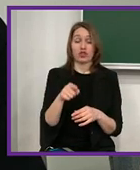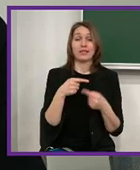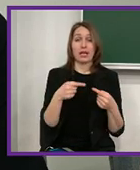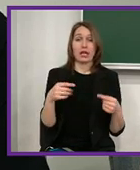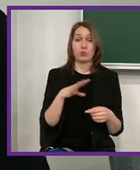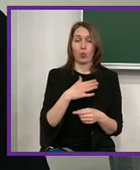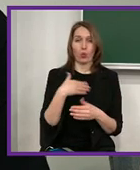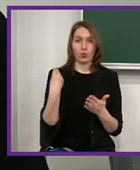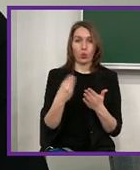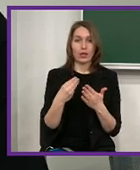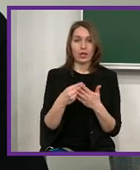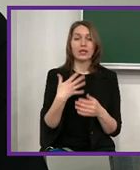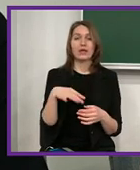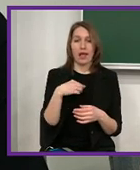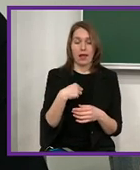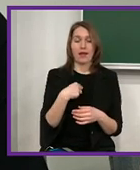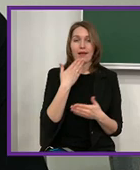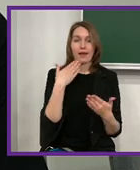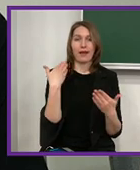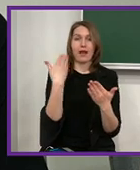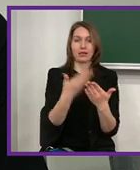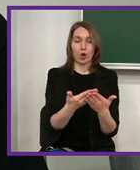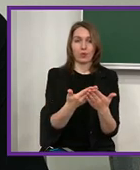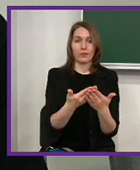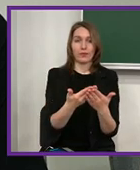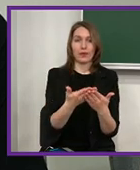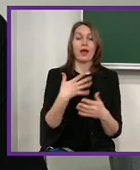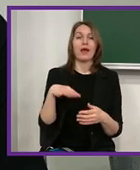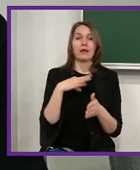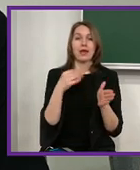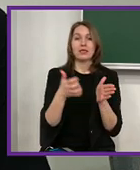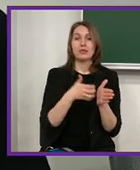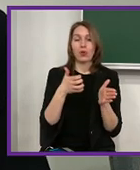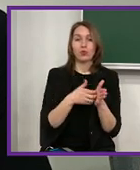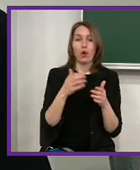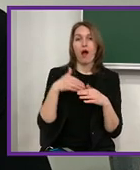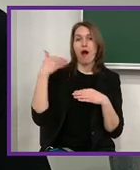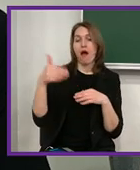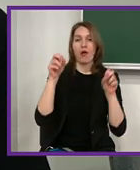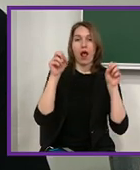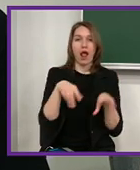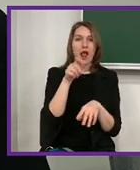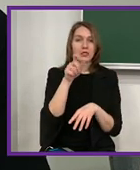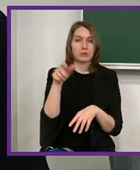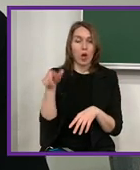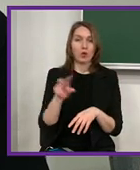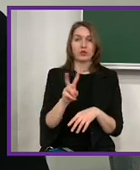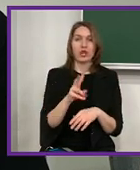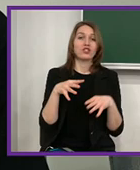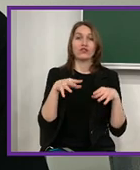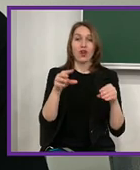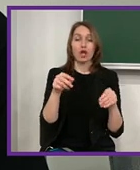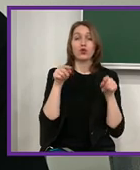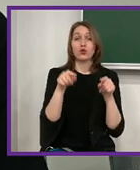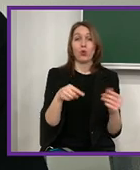exercises, is we used external experts to come in and do these assessments. And just getting external eyes